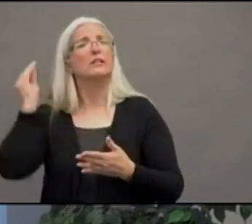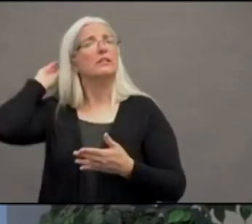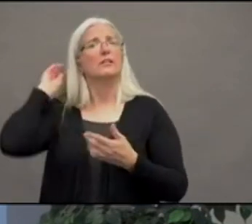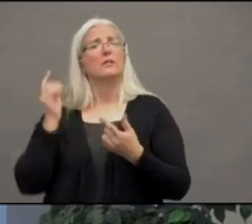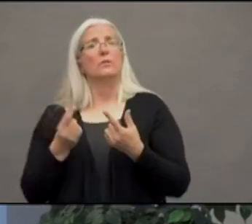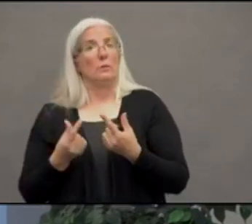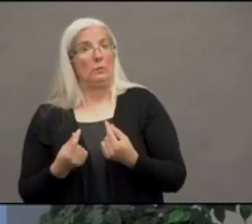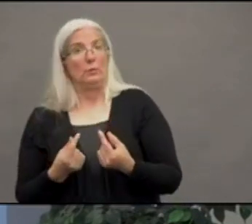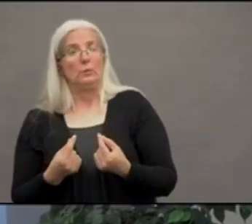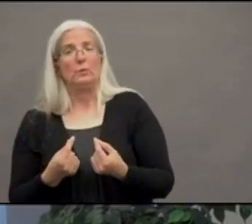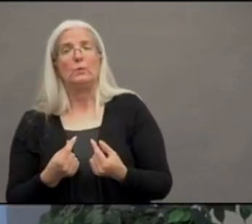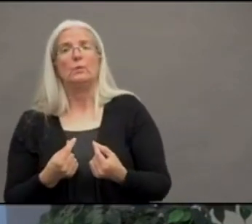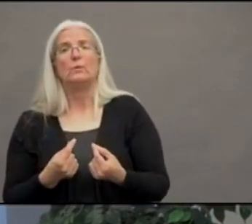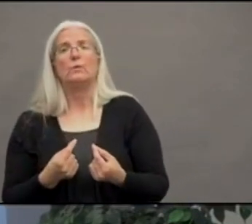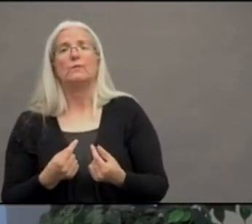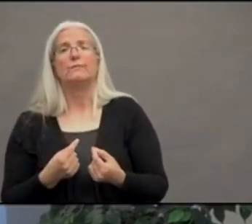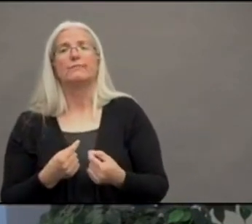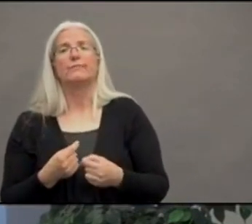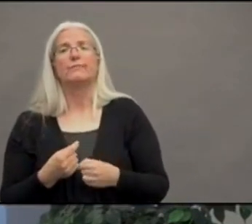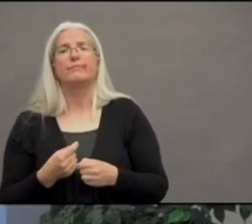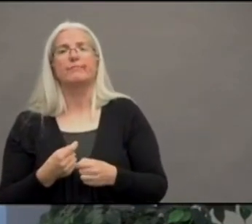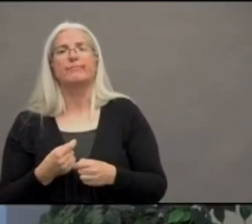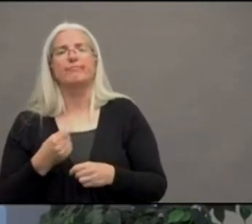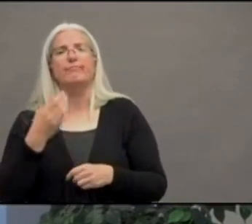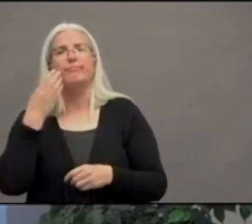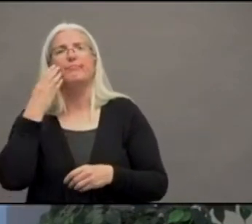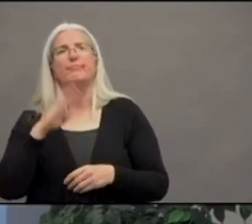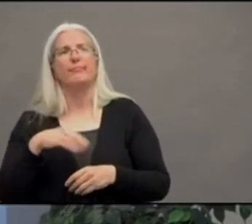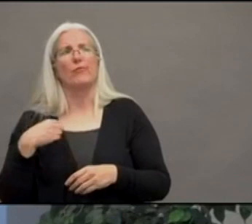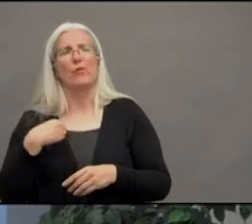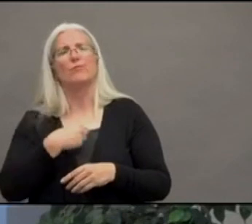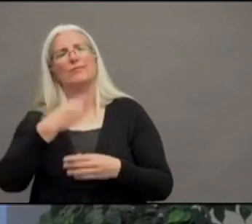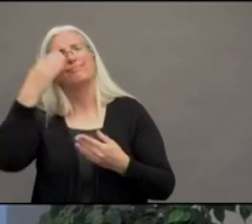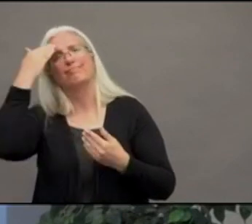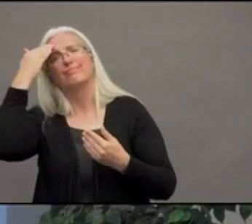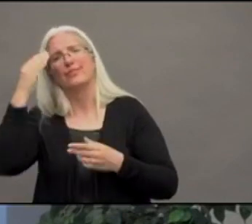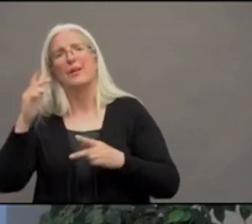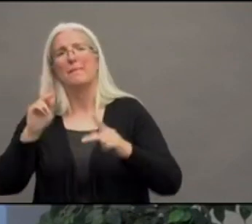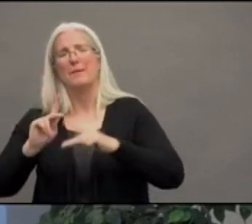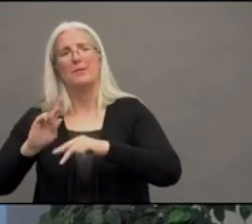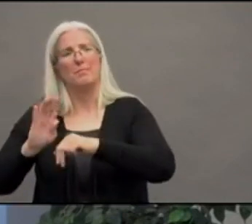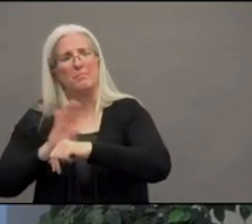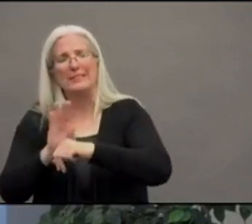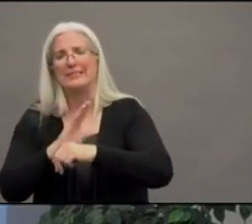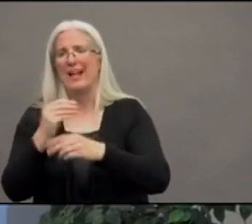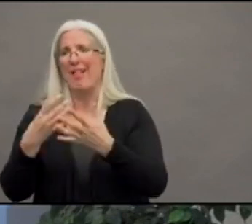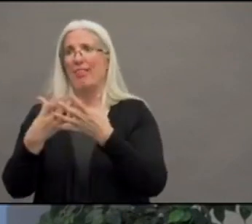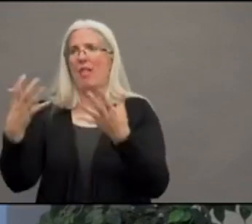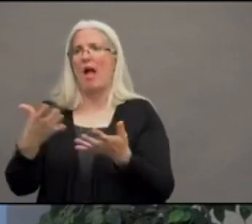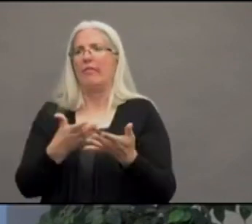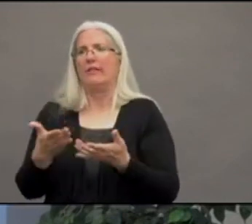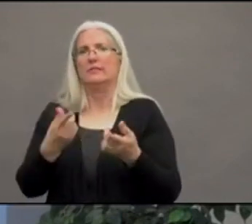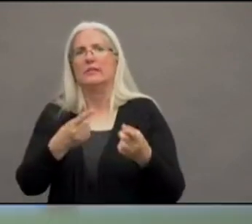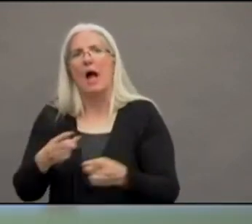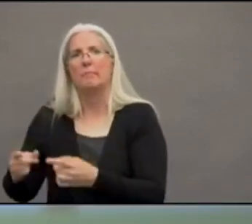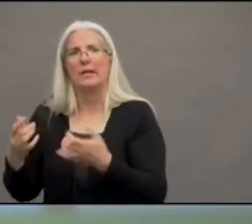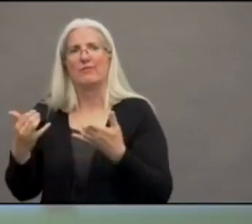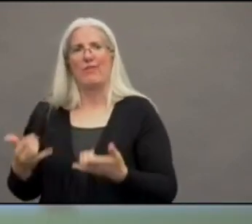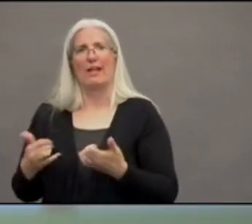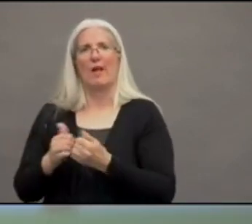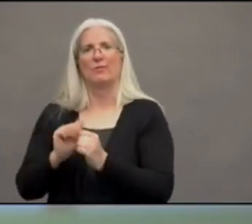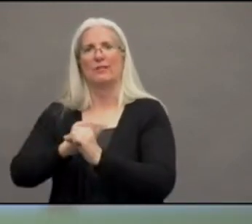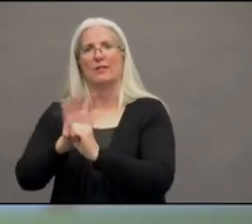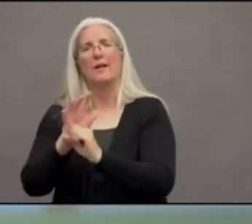Absolutely. We understand that everyone is busy right now and there's a lot going on. However, I do want to let you know that the census only takes about